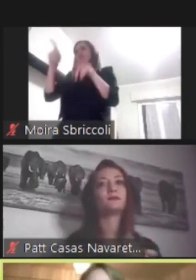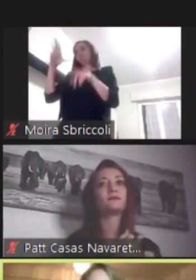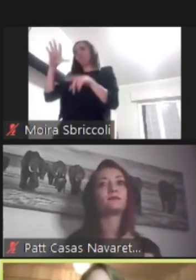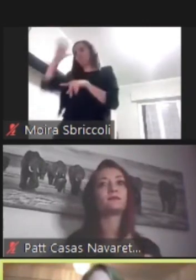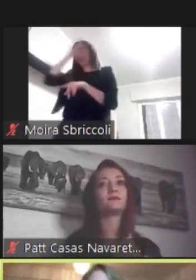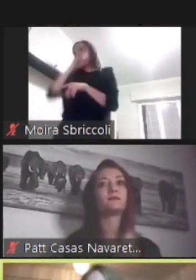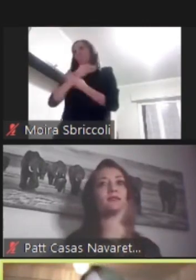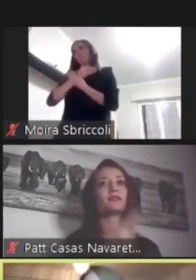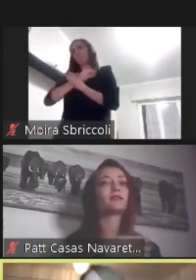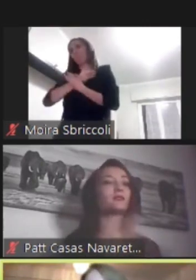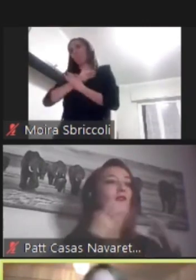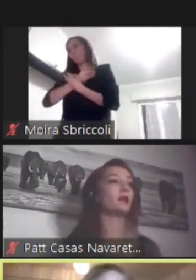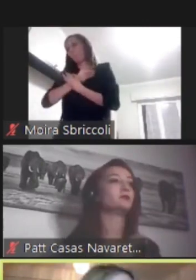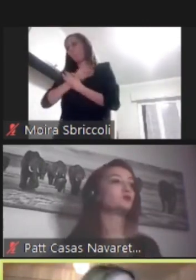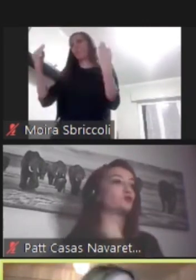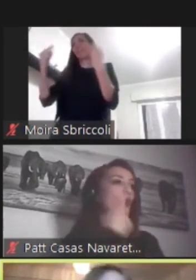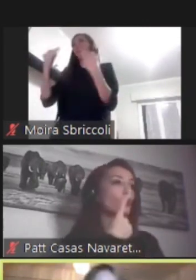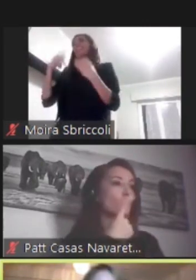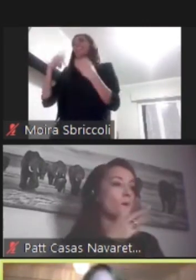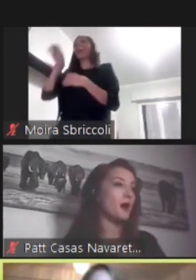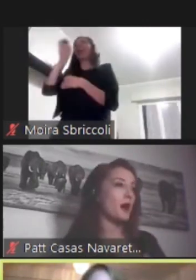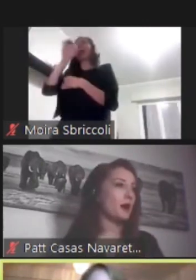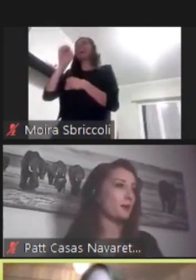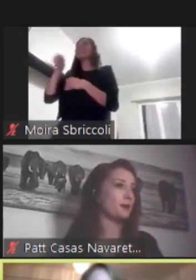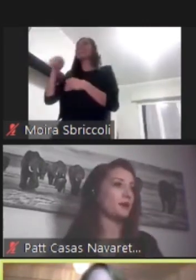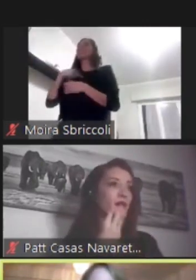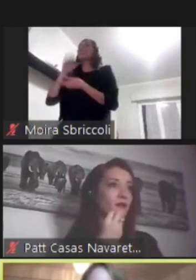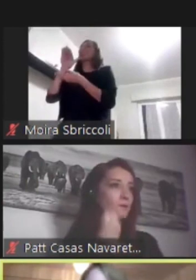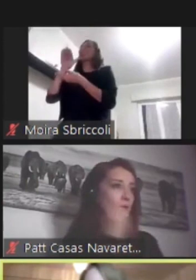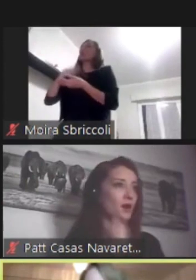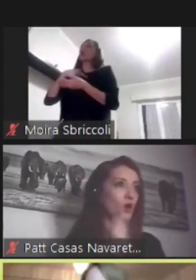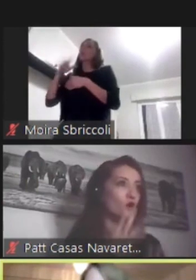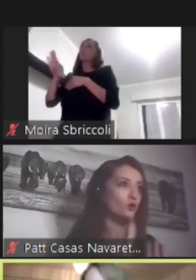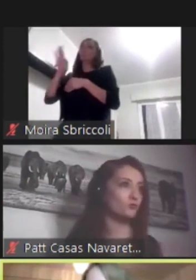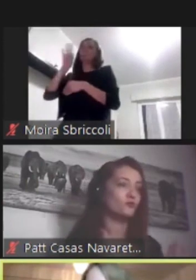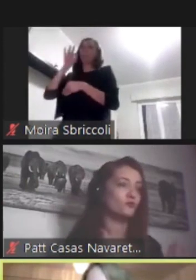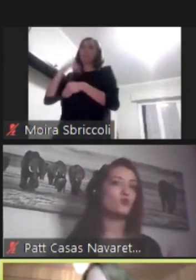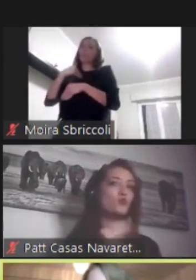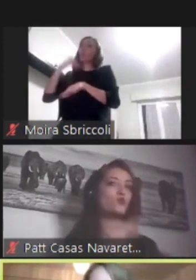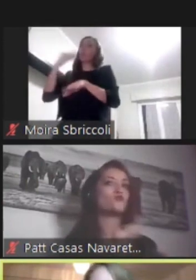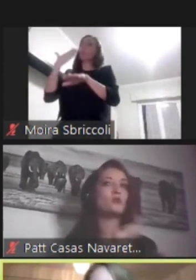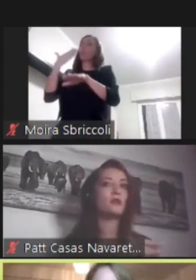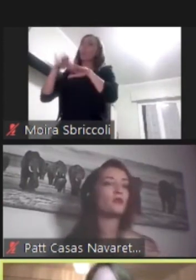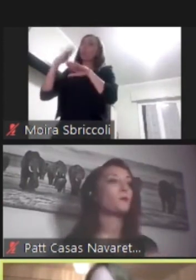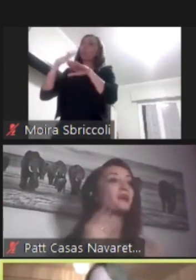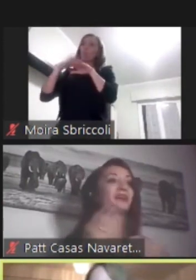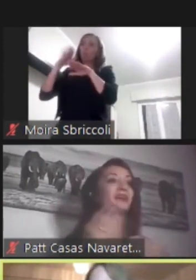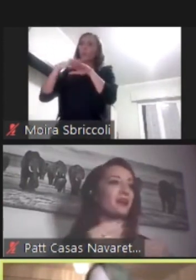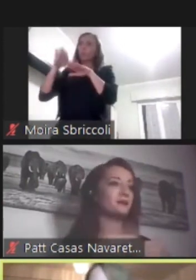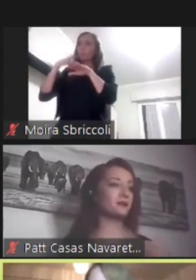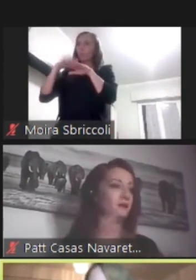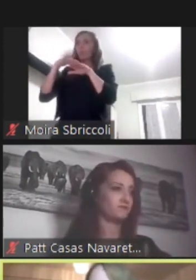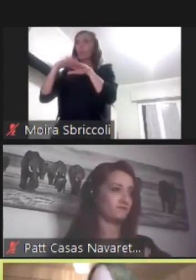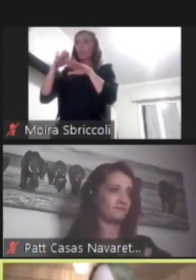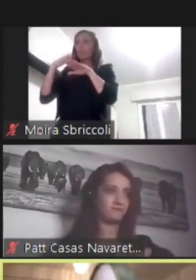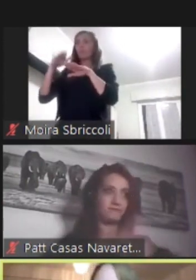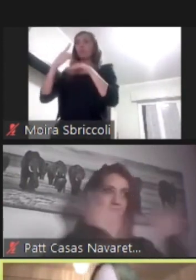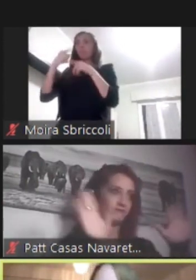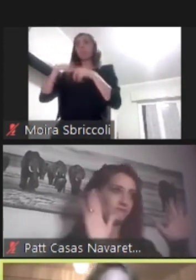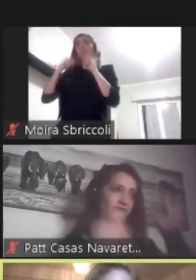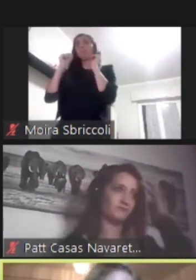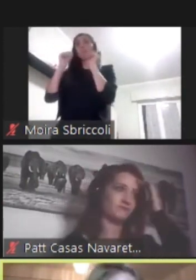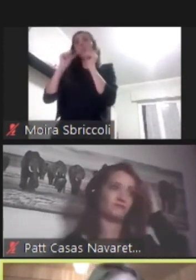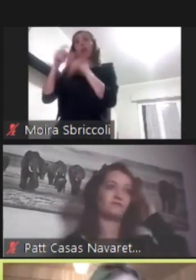clients. Because of its amazing ingredients, it just tastes fantastic, but it supports